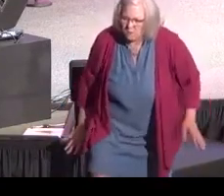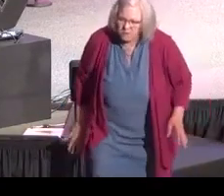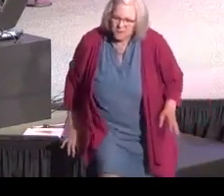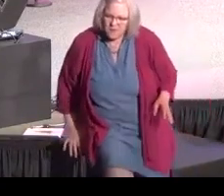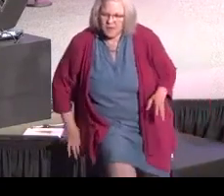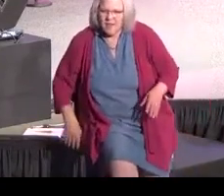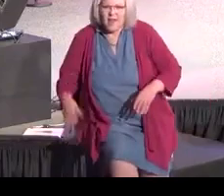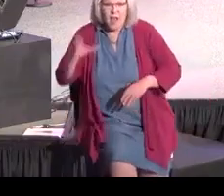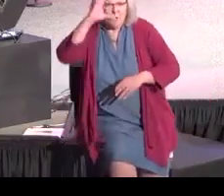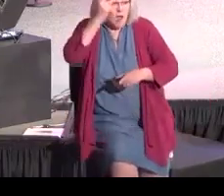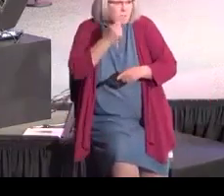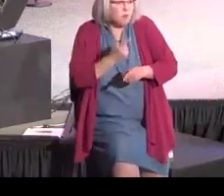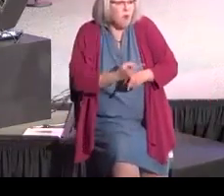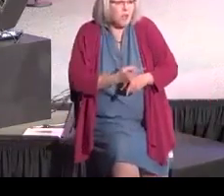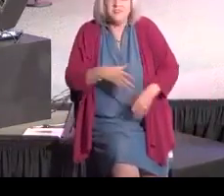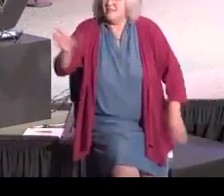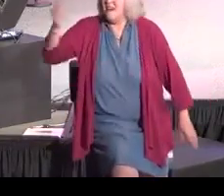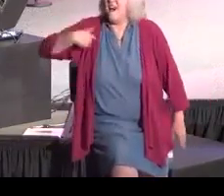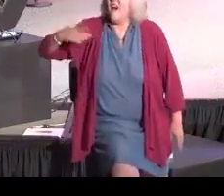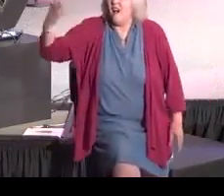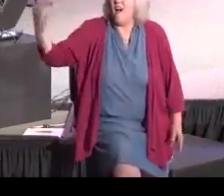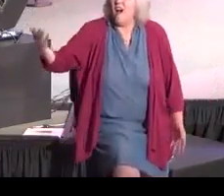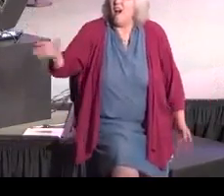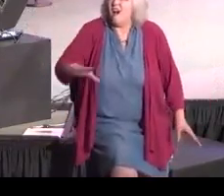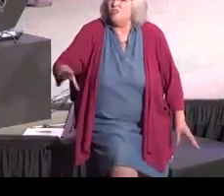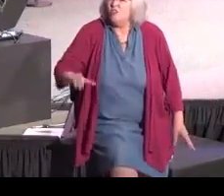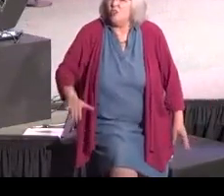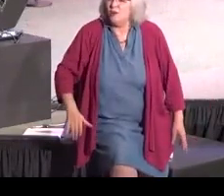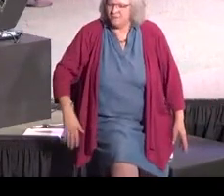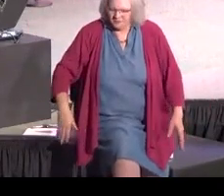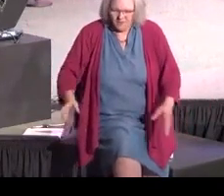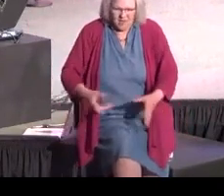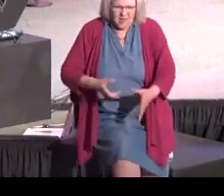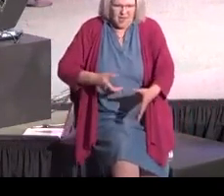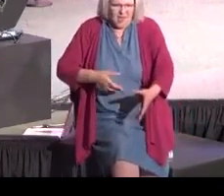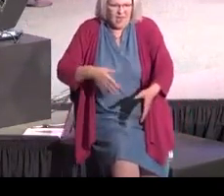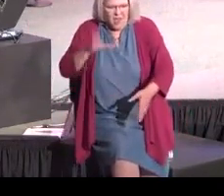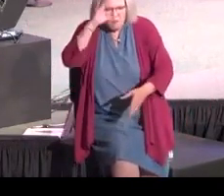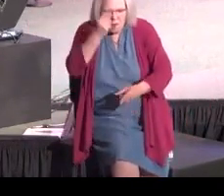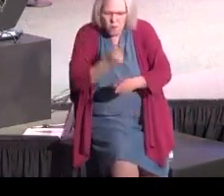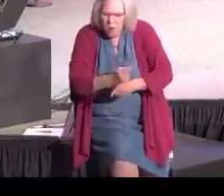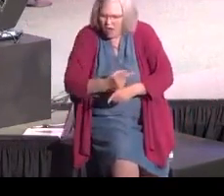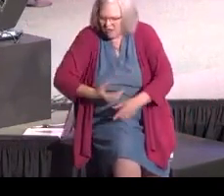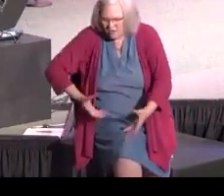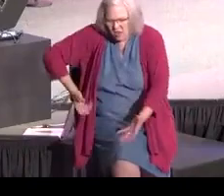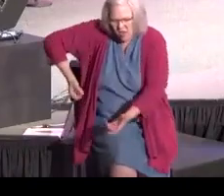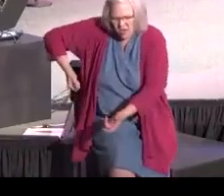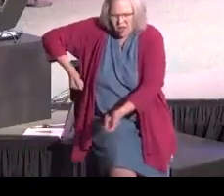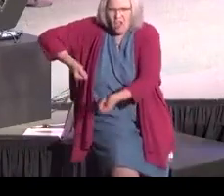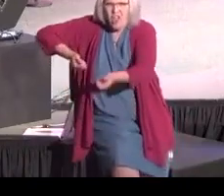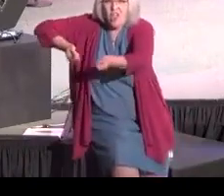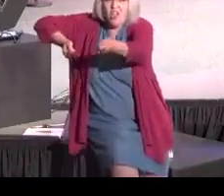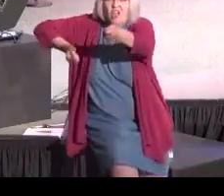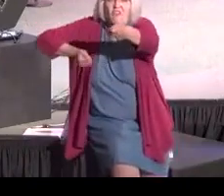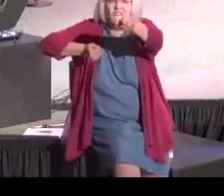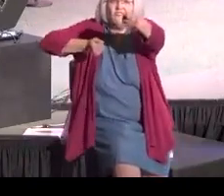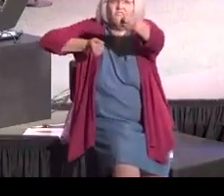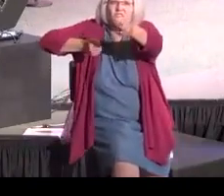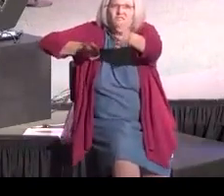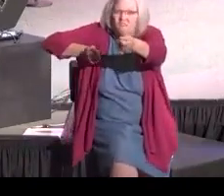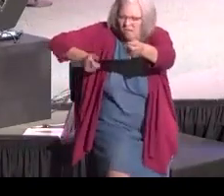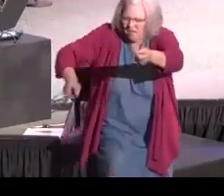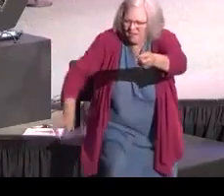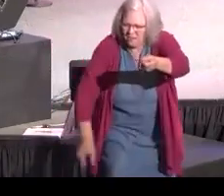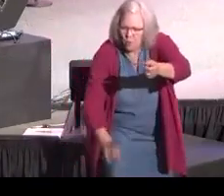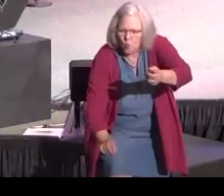house. Can you come and get it out? And my dad was working or something. My brother goes down there, And this snake is hanging from the top of a doorway. And it's